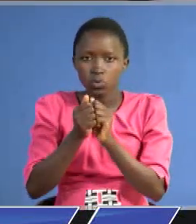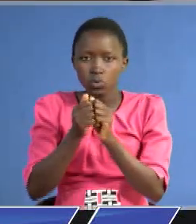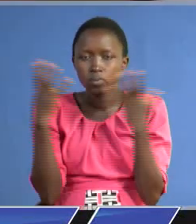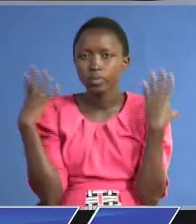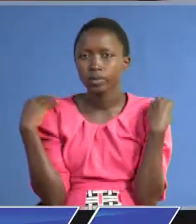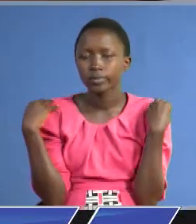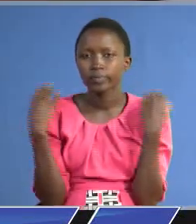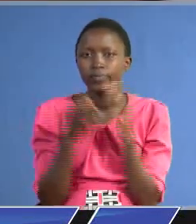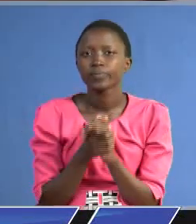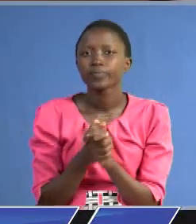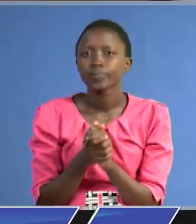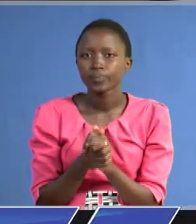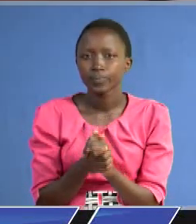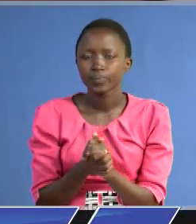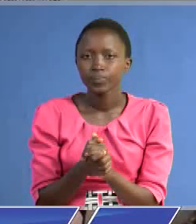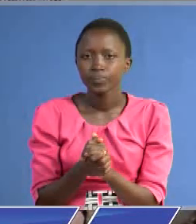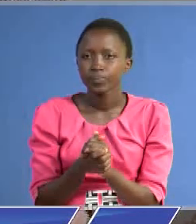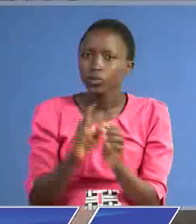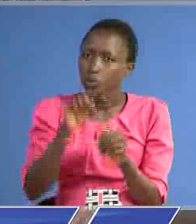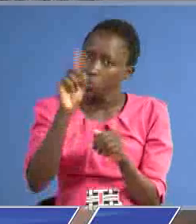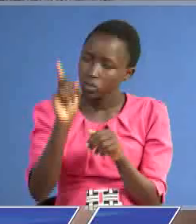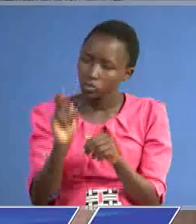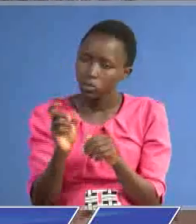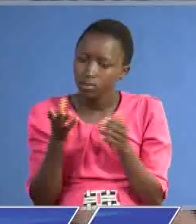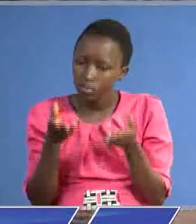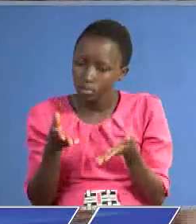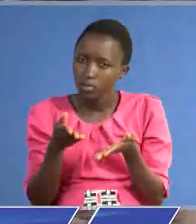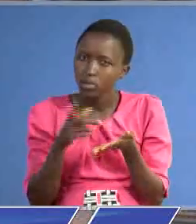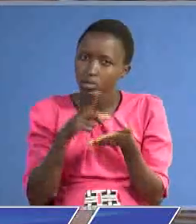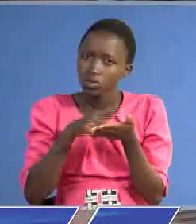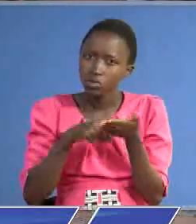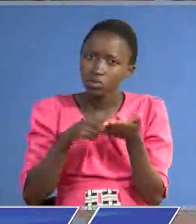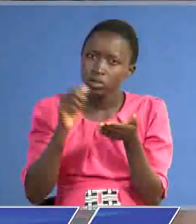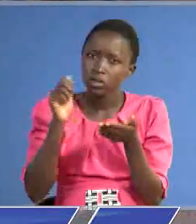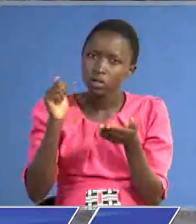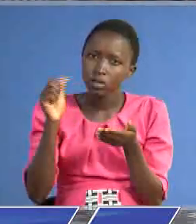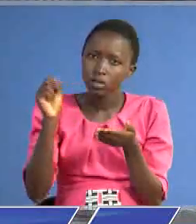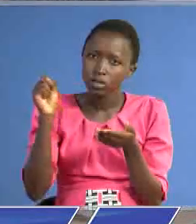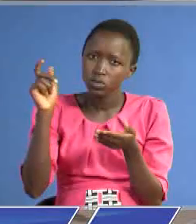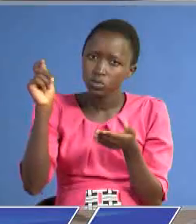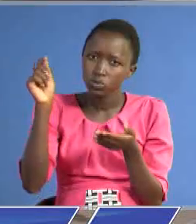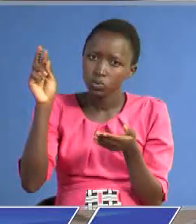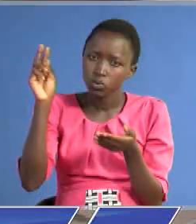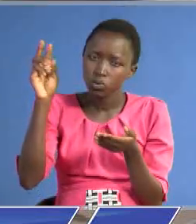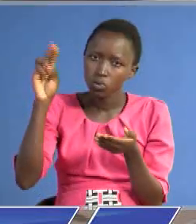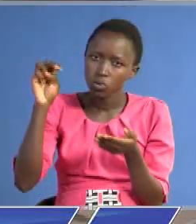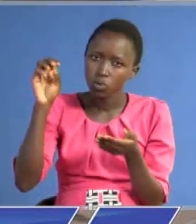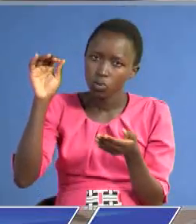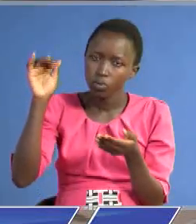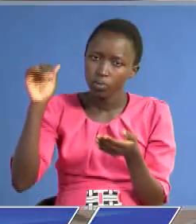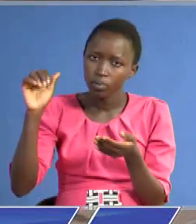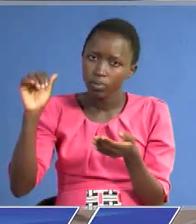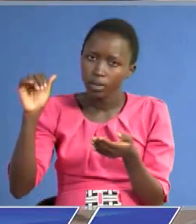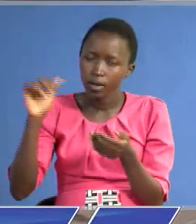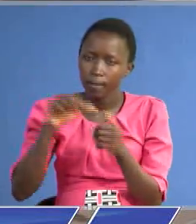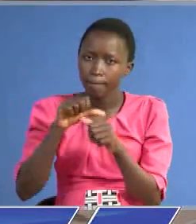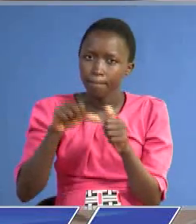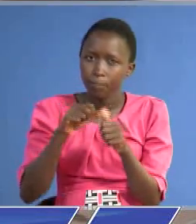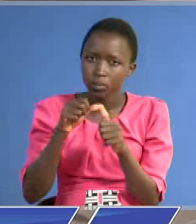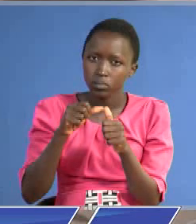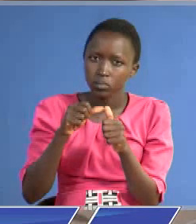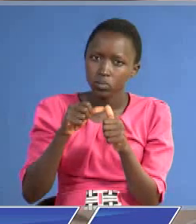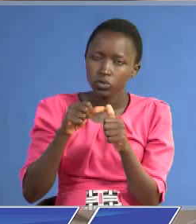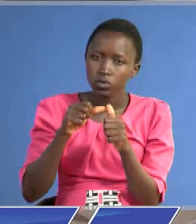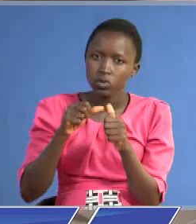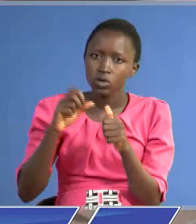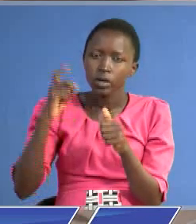practice. The question is, what is astronomy? Radio astronomy is about